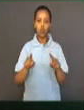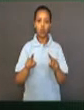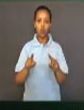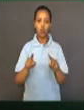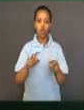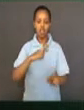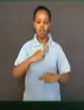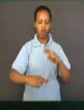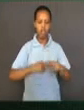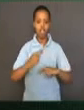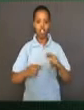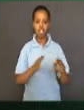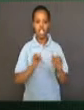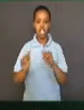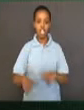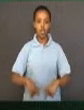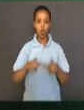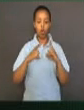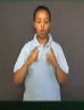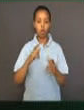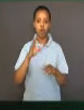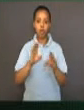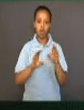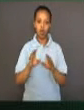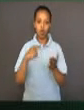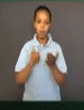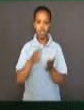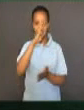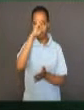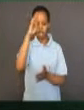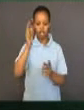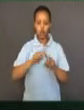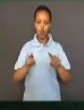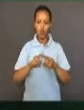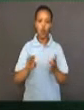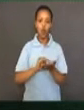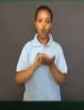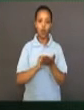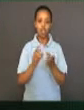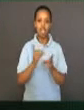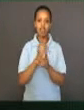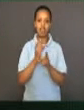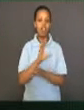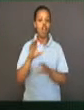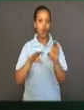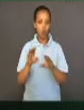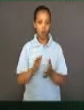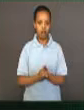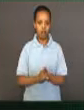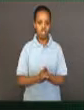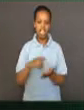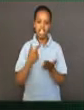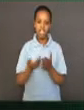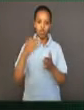for reactions that would produce many different molecules, such as